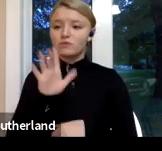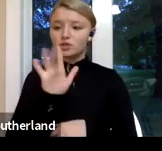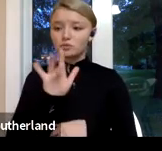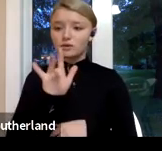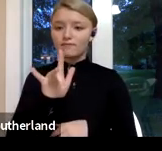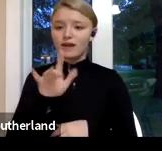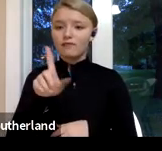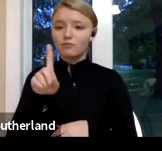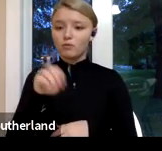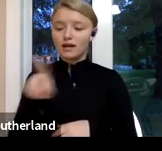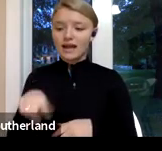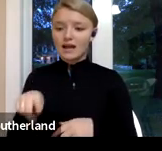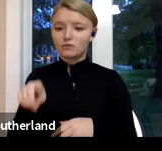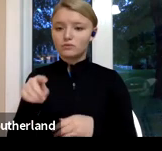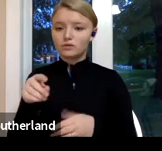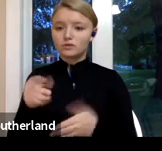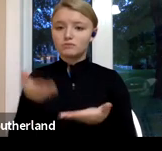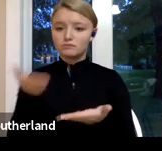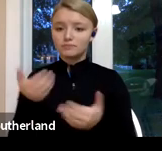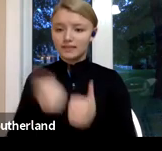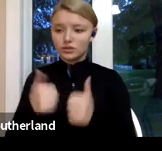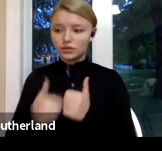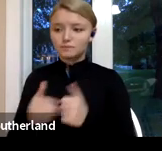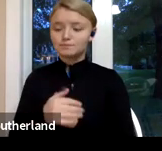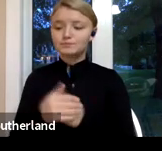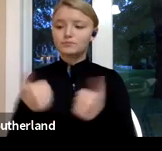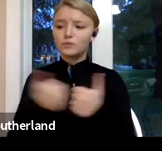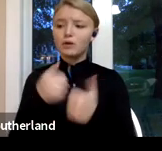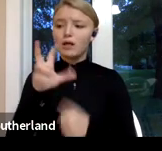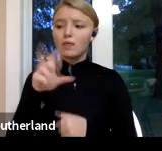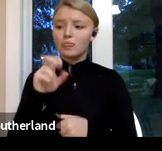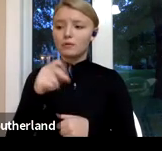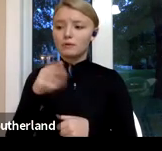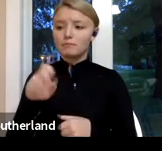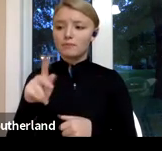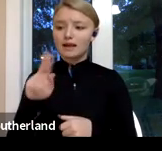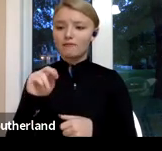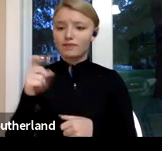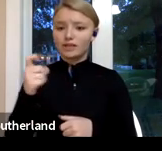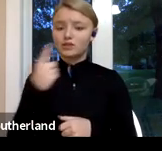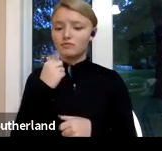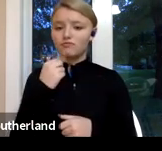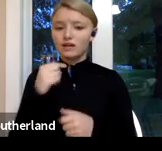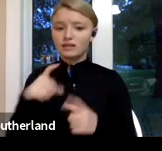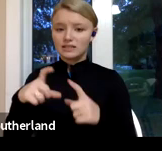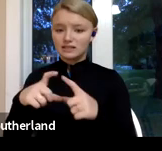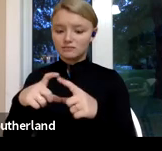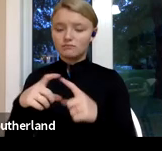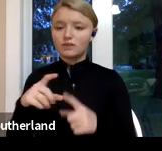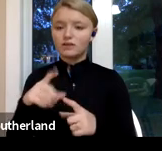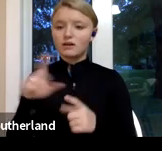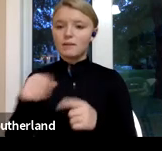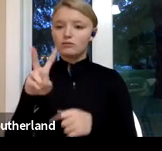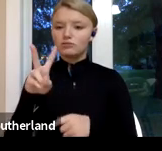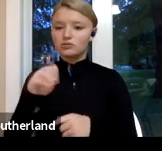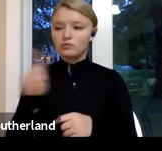servings each. It comes with a 30-pack of Ningxia Red singles. The singles are 2 ounces each. And it comes